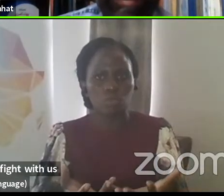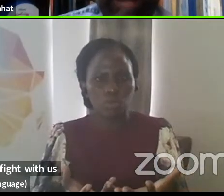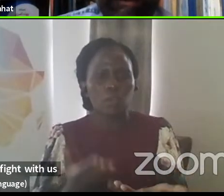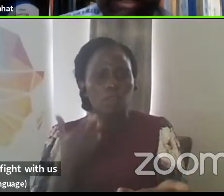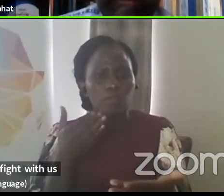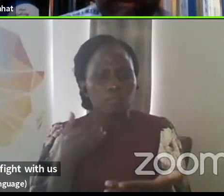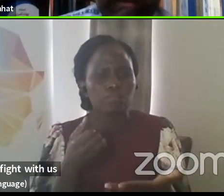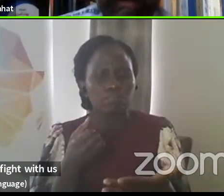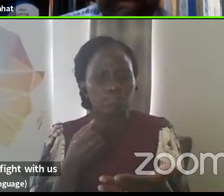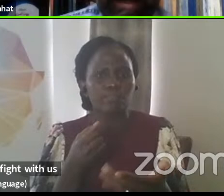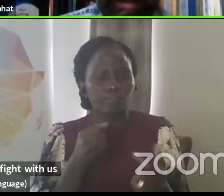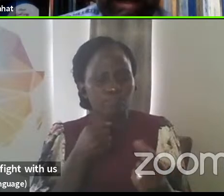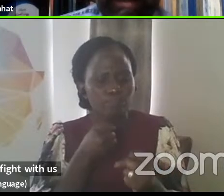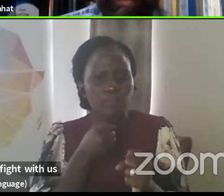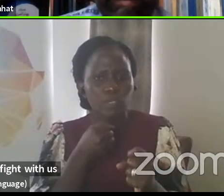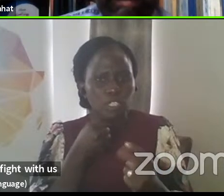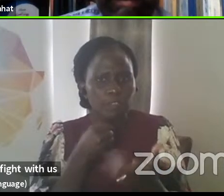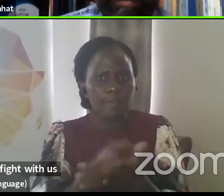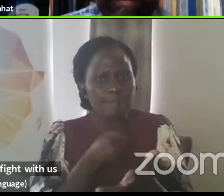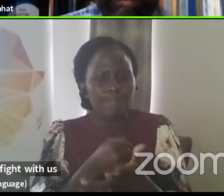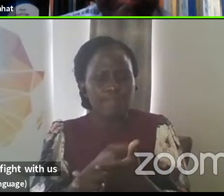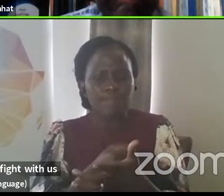other abuse come from